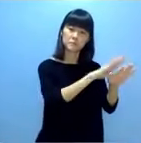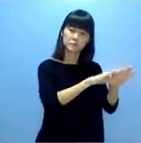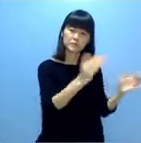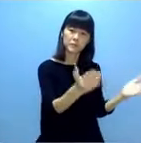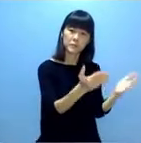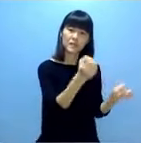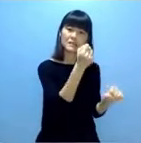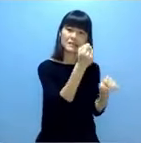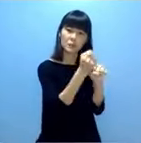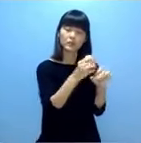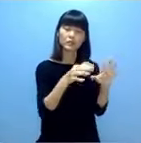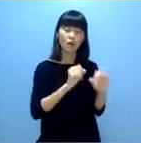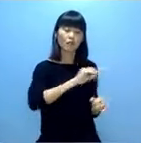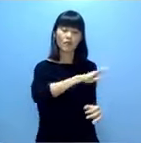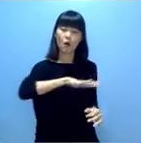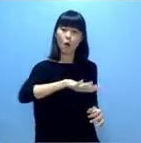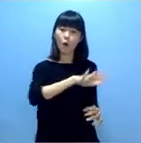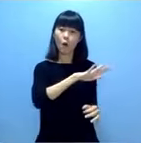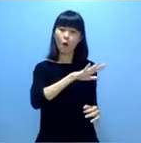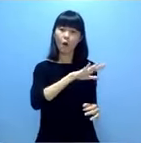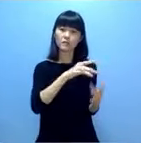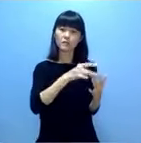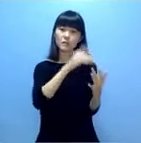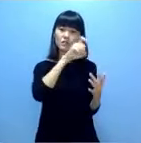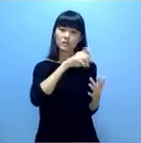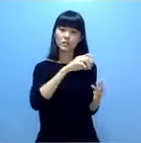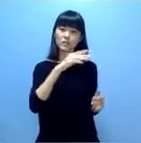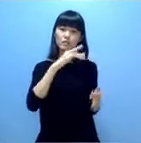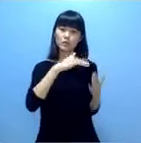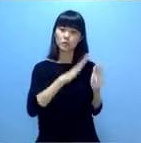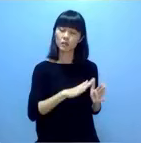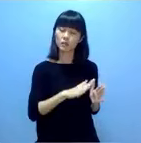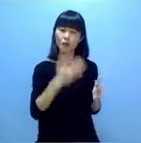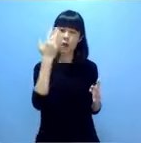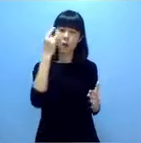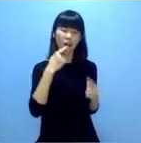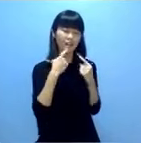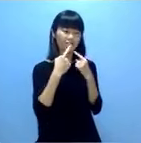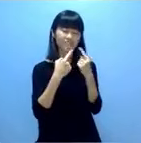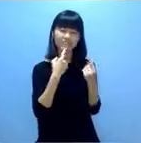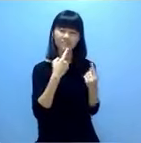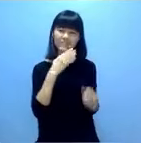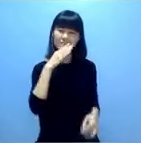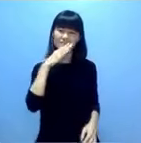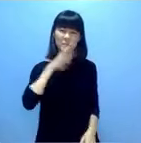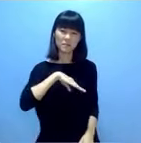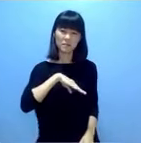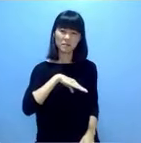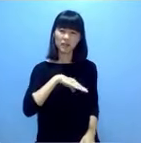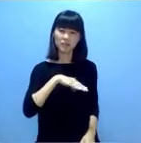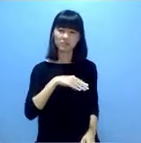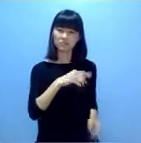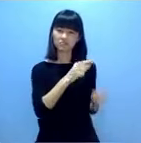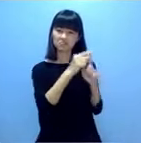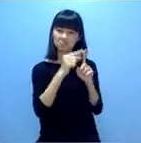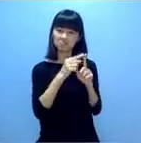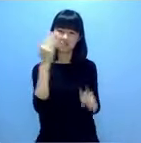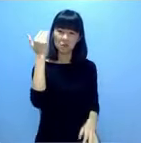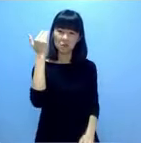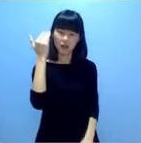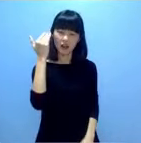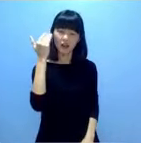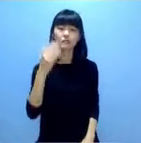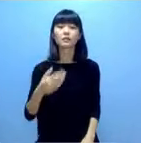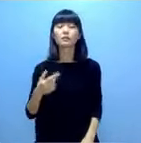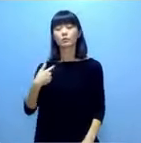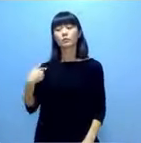supportive of these students, but yet, you know, why are they making comments like that? And the whole idea was, you know, let's use dragon boating, which